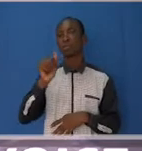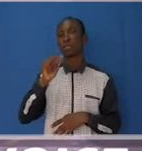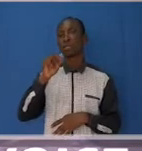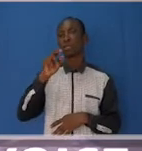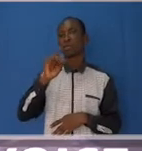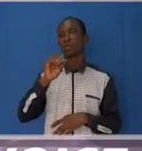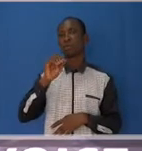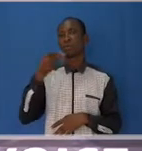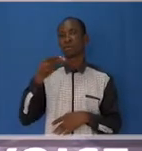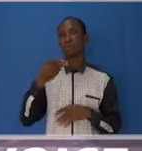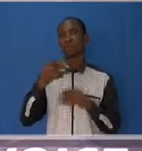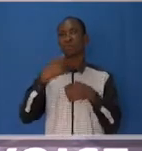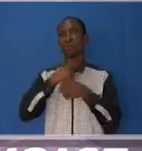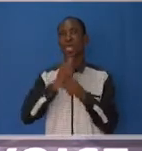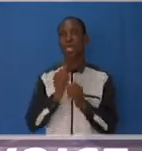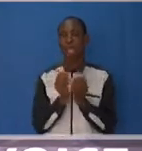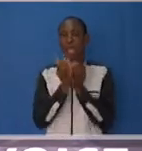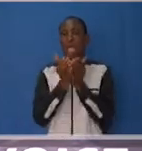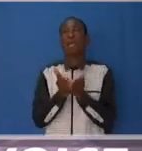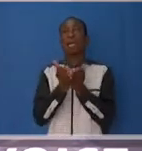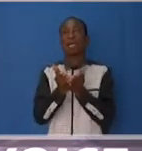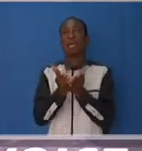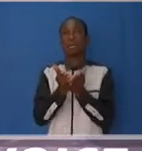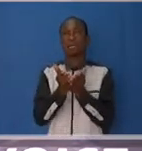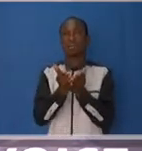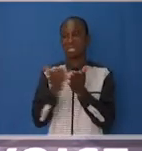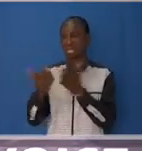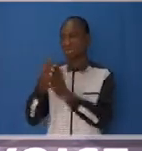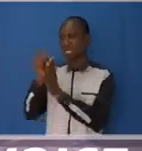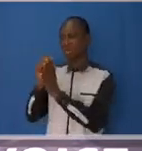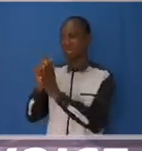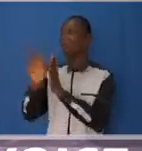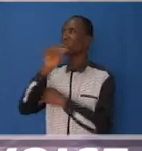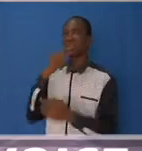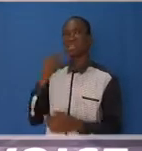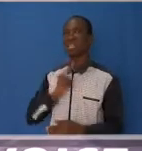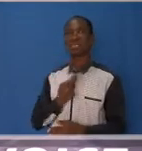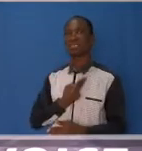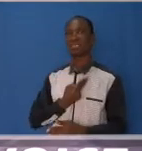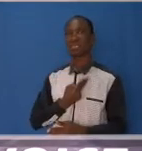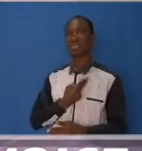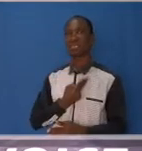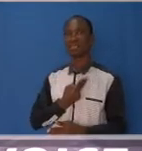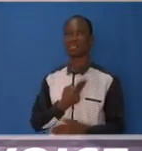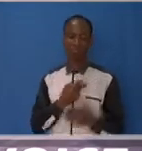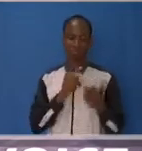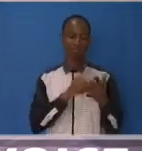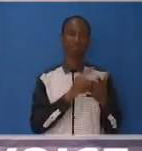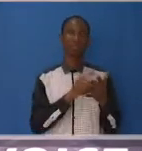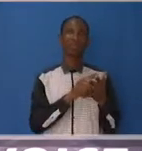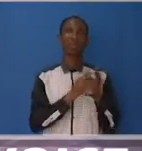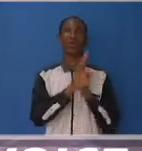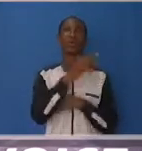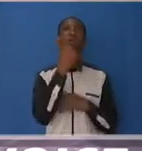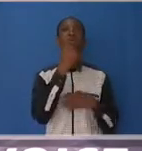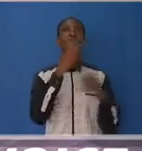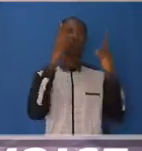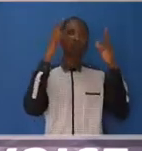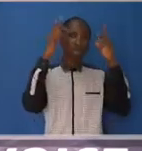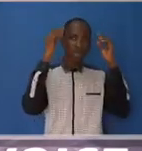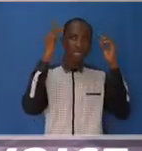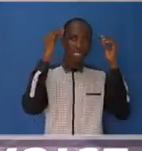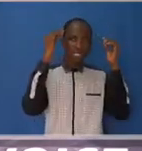ebi ne sɛ onyankopon ɛka kyerɛ Moses ma ɔbɔ Israelfoɔ no amanneɛ sɛ afi biaa mu